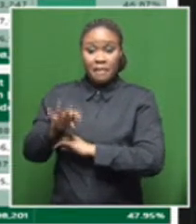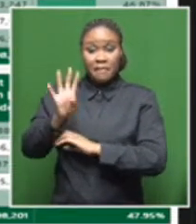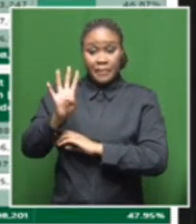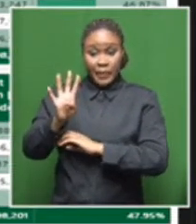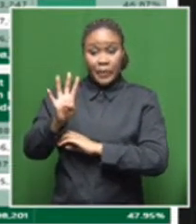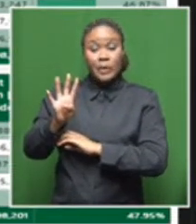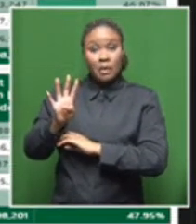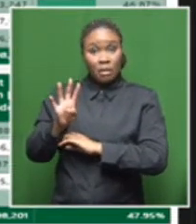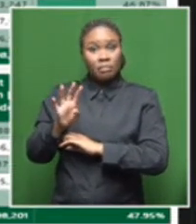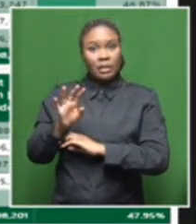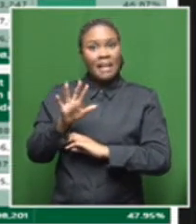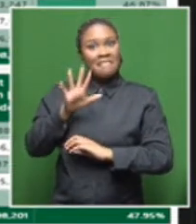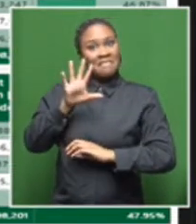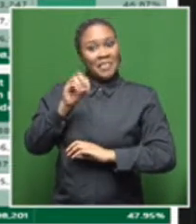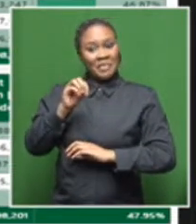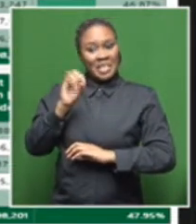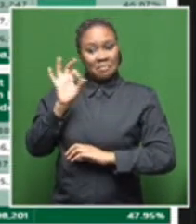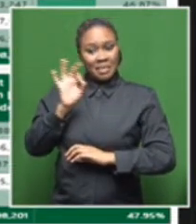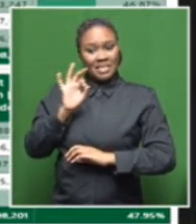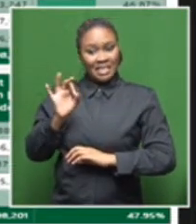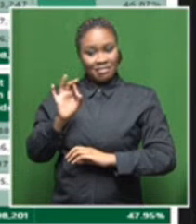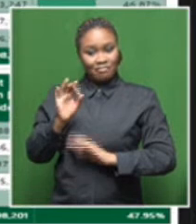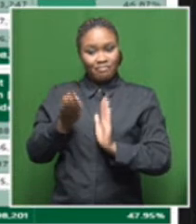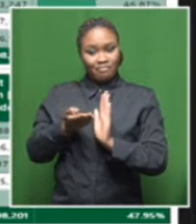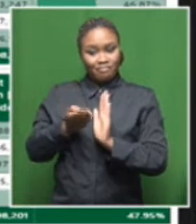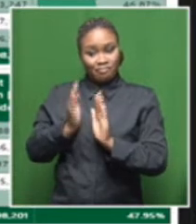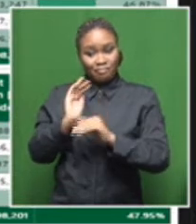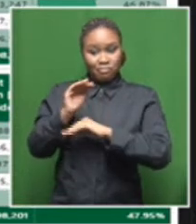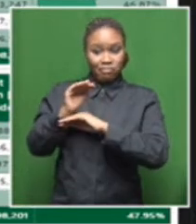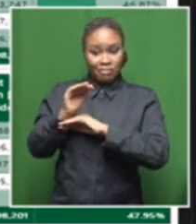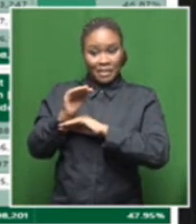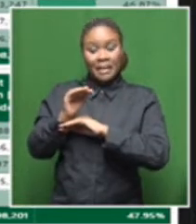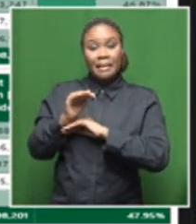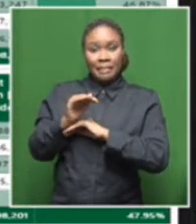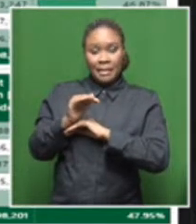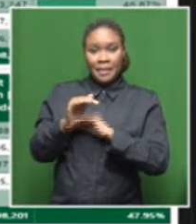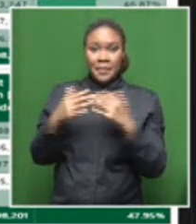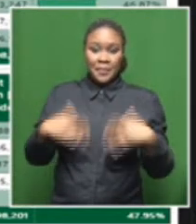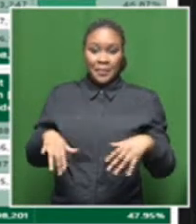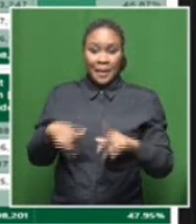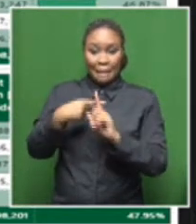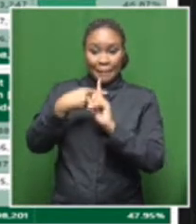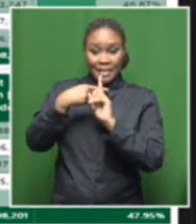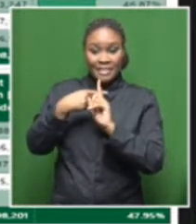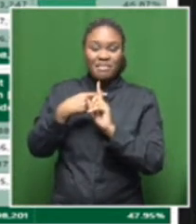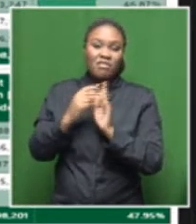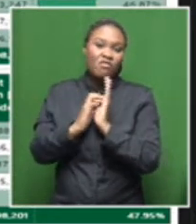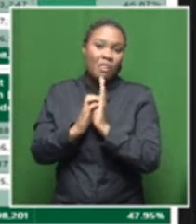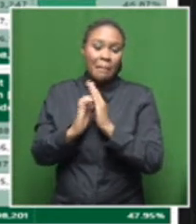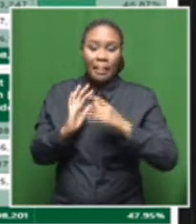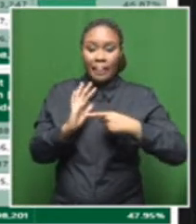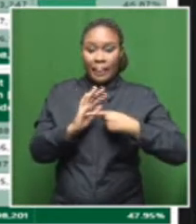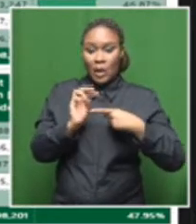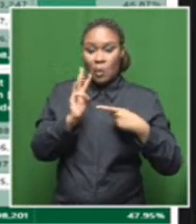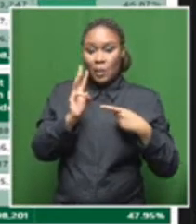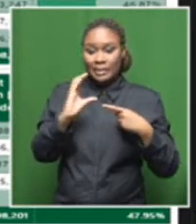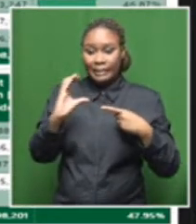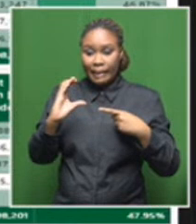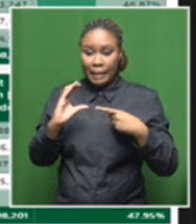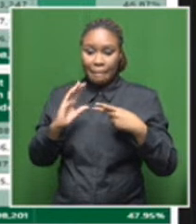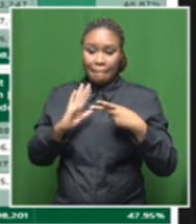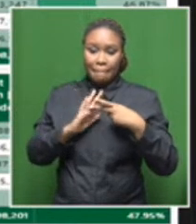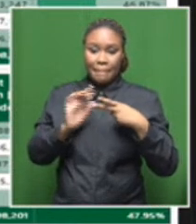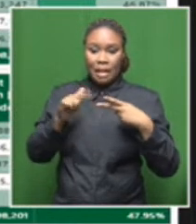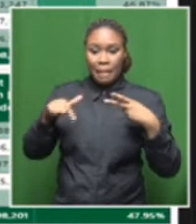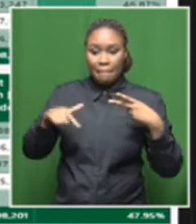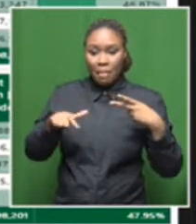that's very encouraging because there are large population provinces included in this, like the Western Cape and Limpopo and